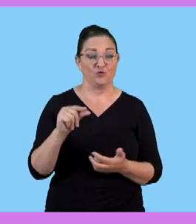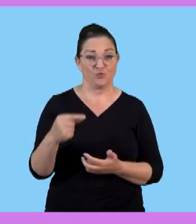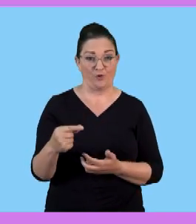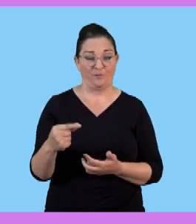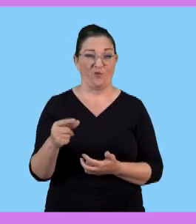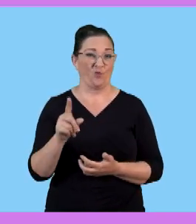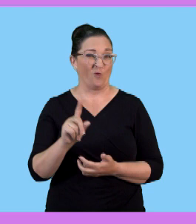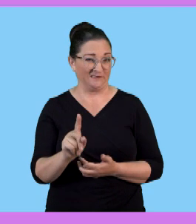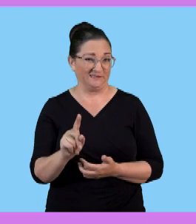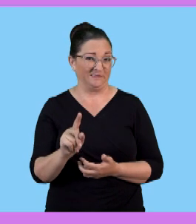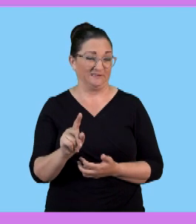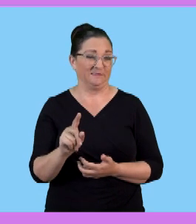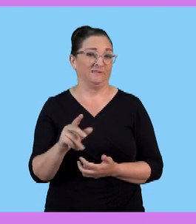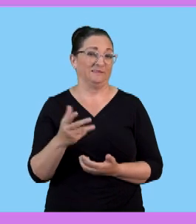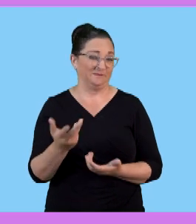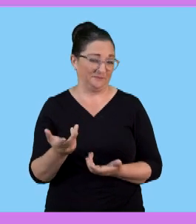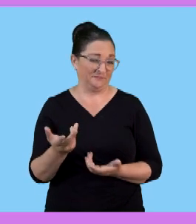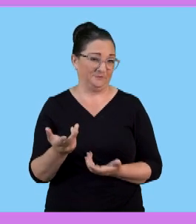in kilogram, right?